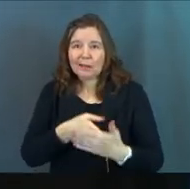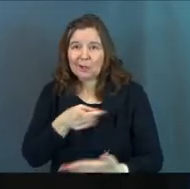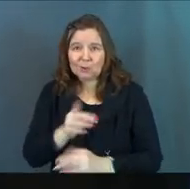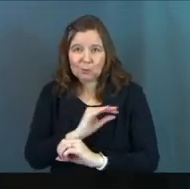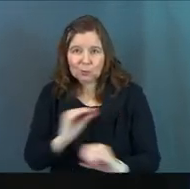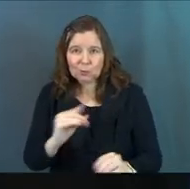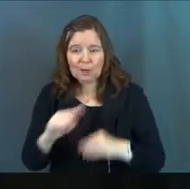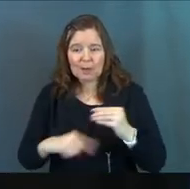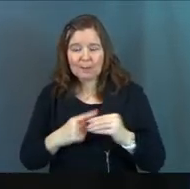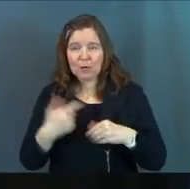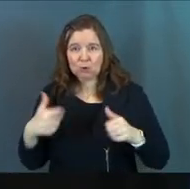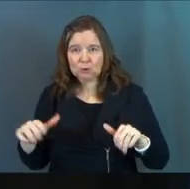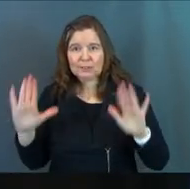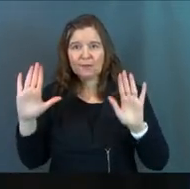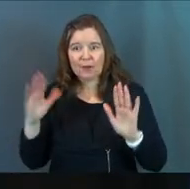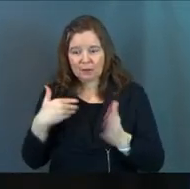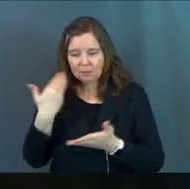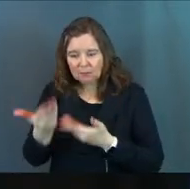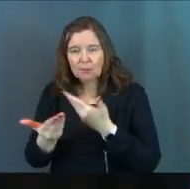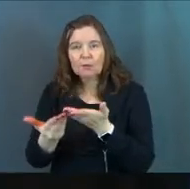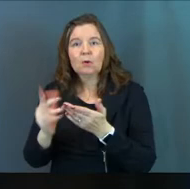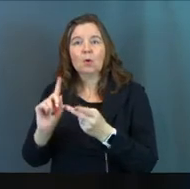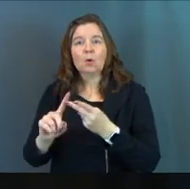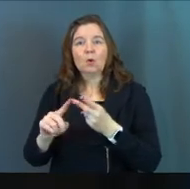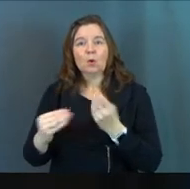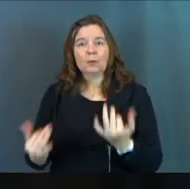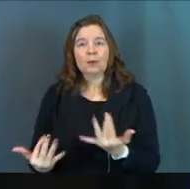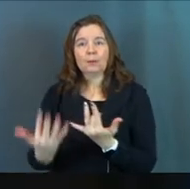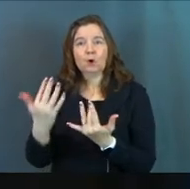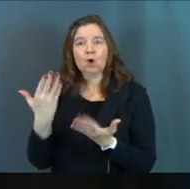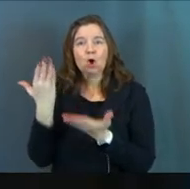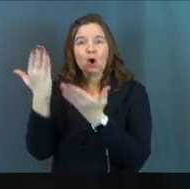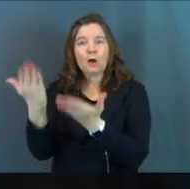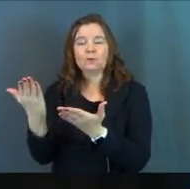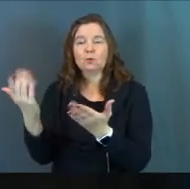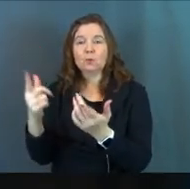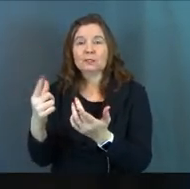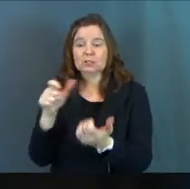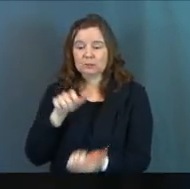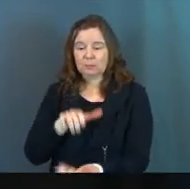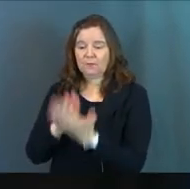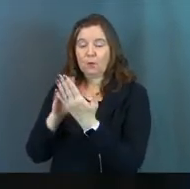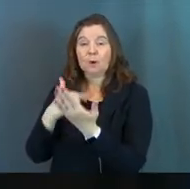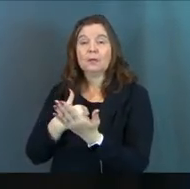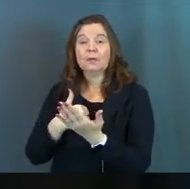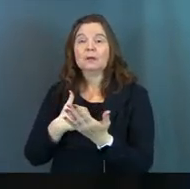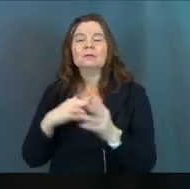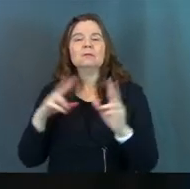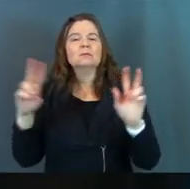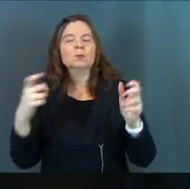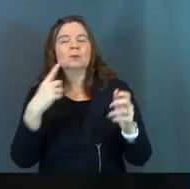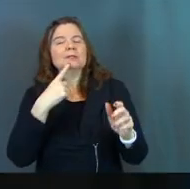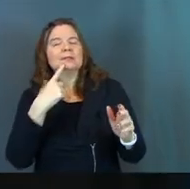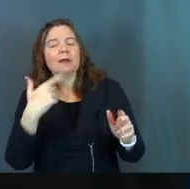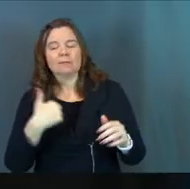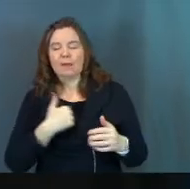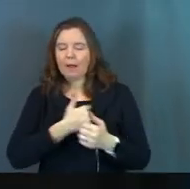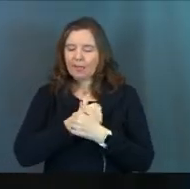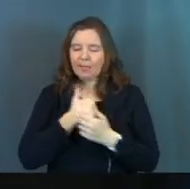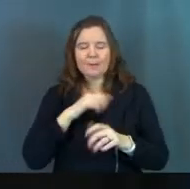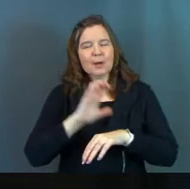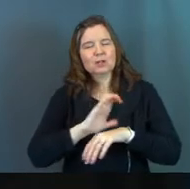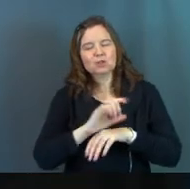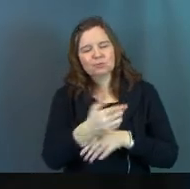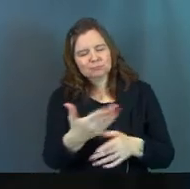you concerning your sacrifices or concerning your burnt offerings, which are ever before me. What God's saying is, hey, I love